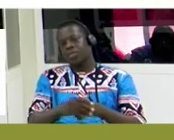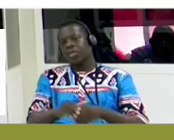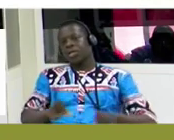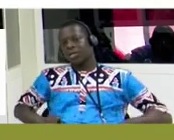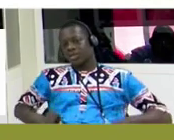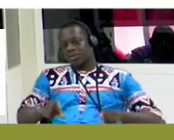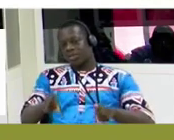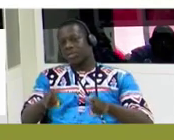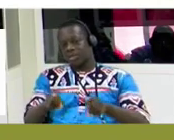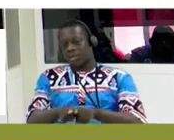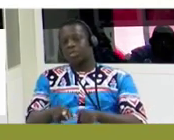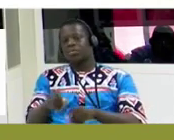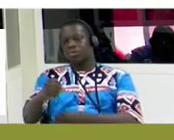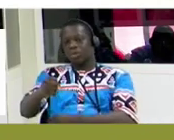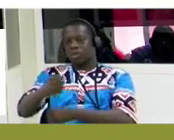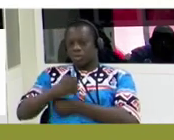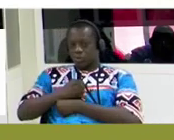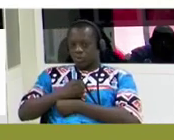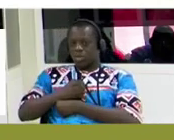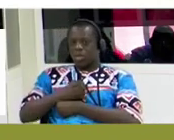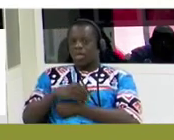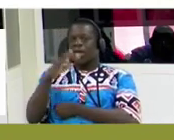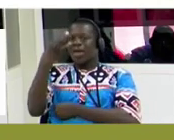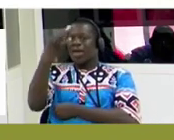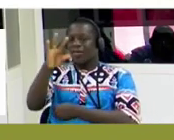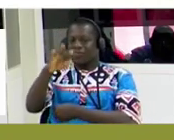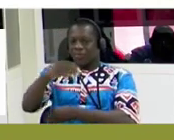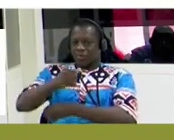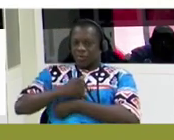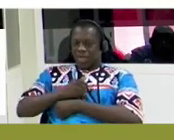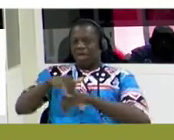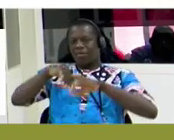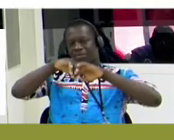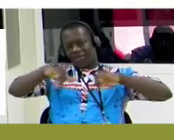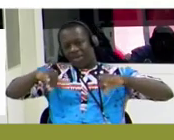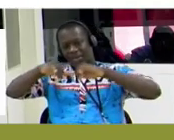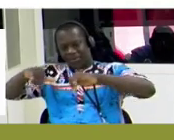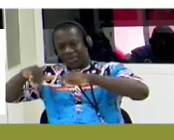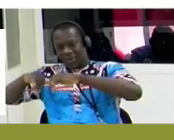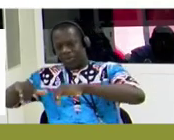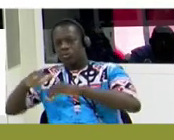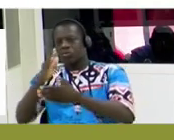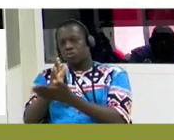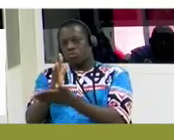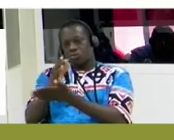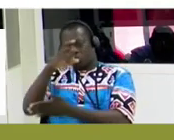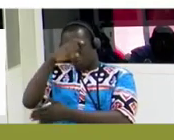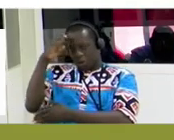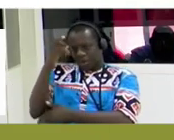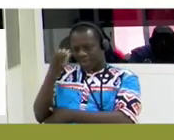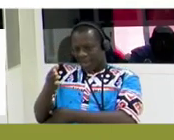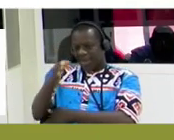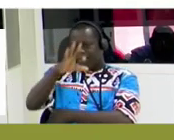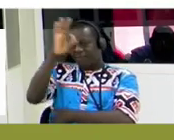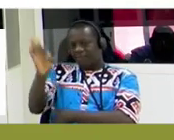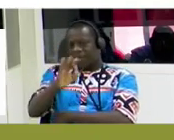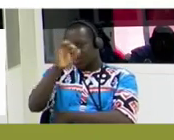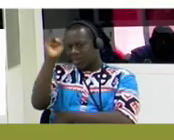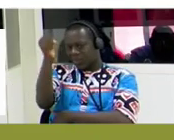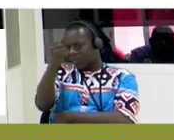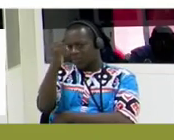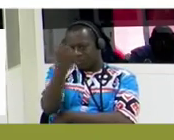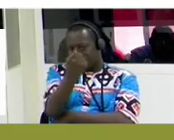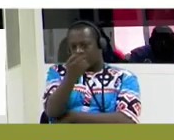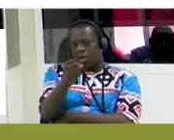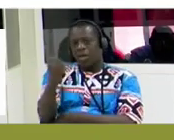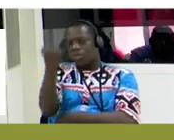especially the service. When the service have some fractions, definitely to work there, it will be very difficult, very, very difficult, because there